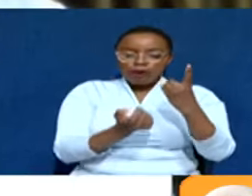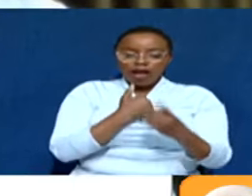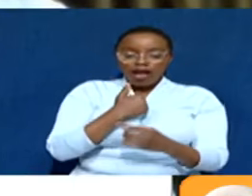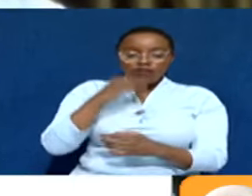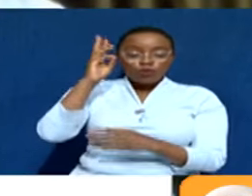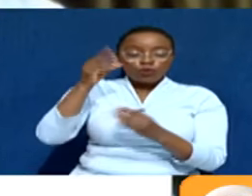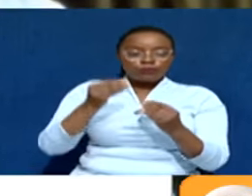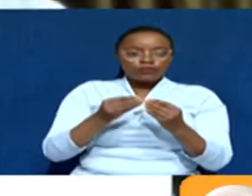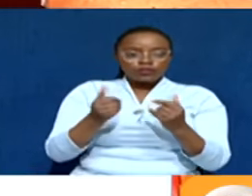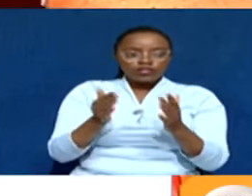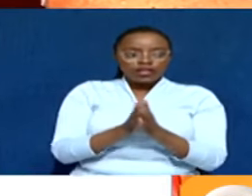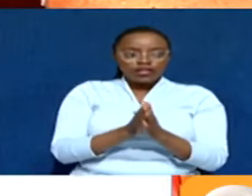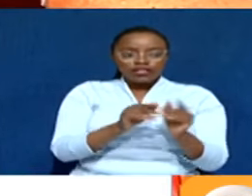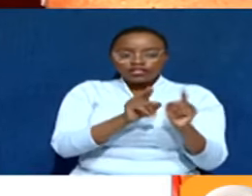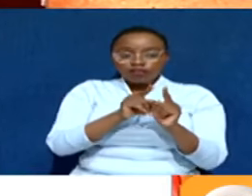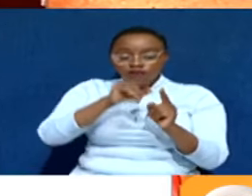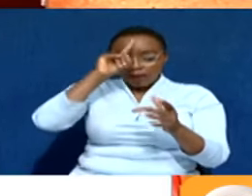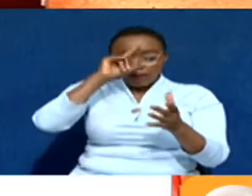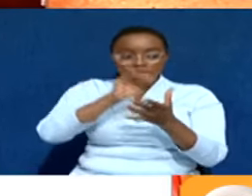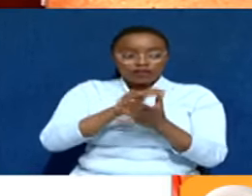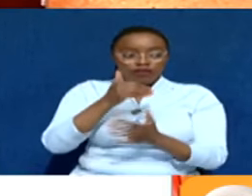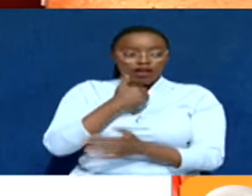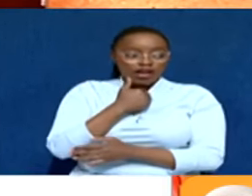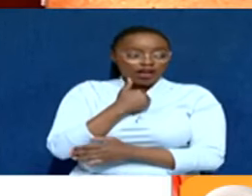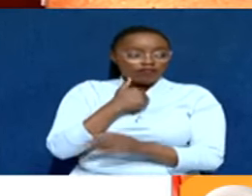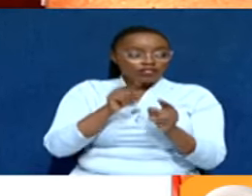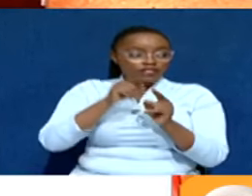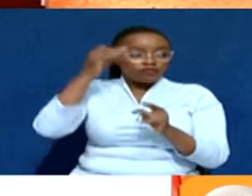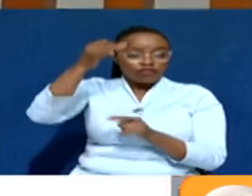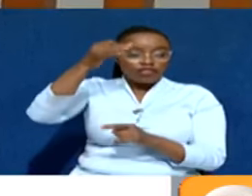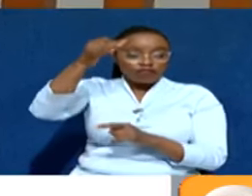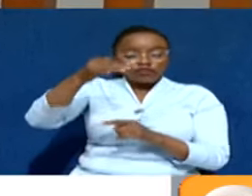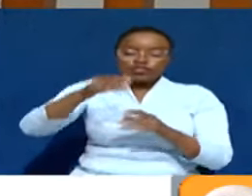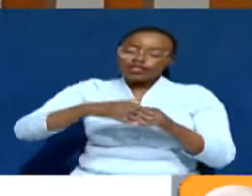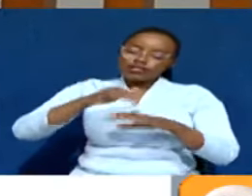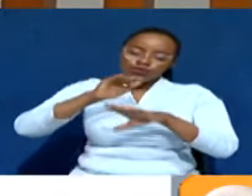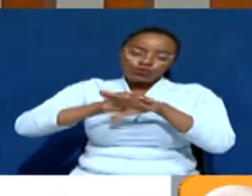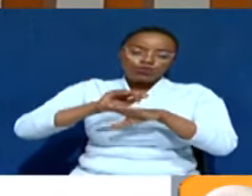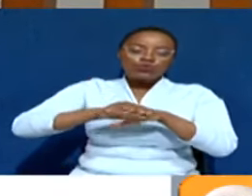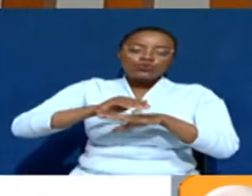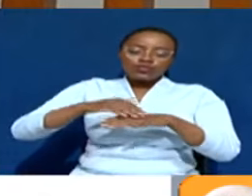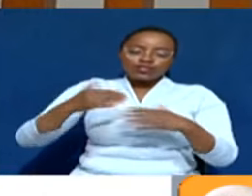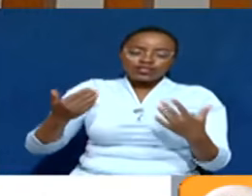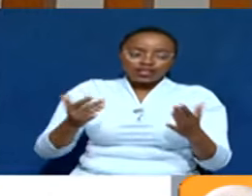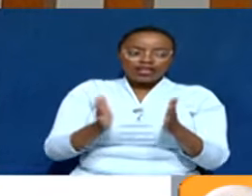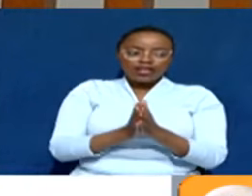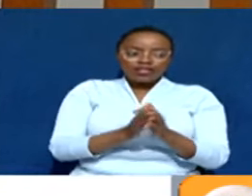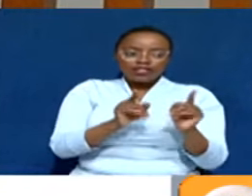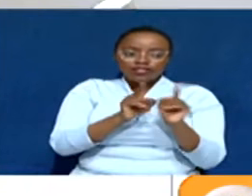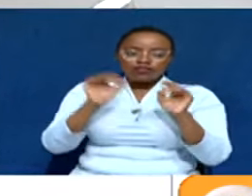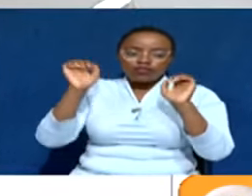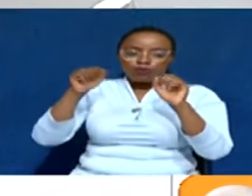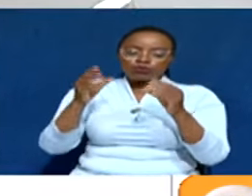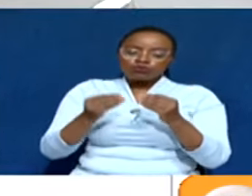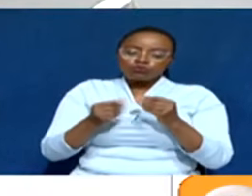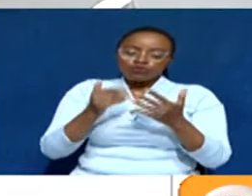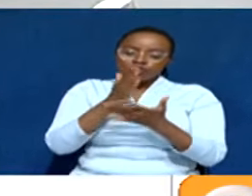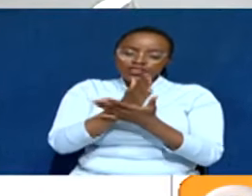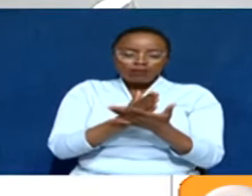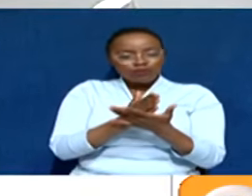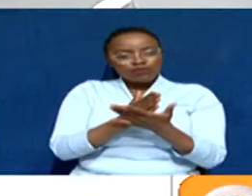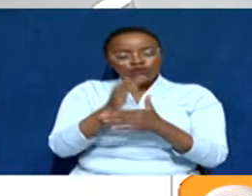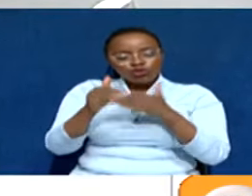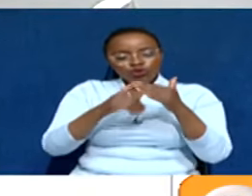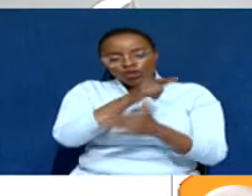be addressed, and I believe the future is bright, and we will be able to deal with some